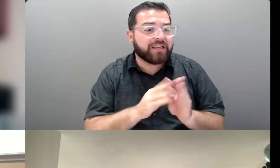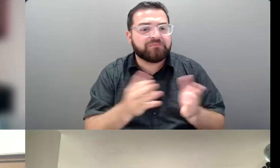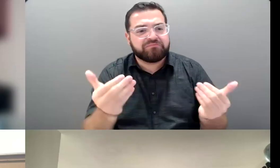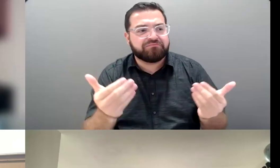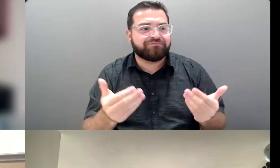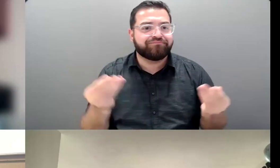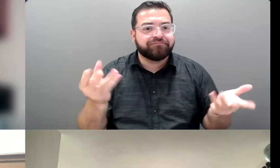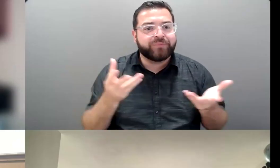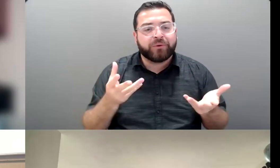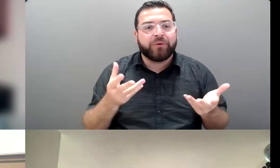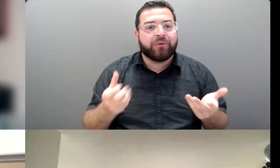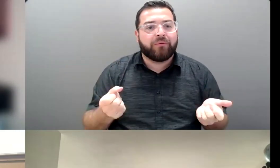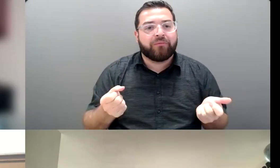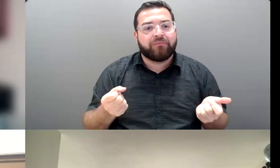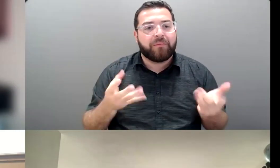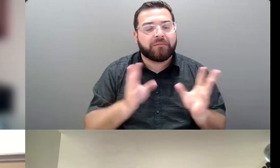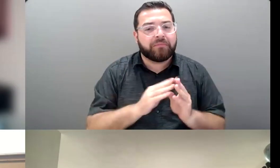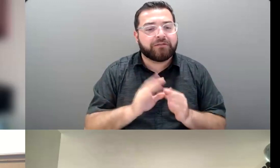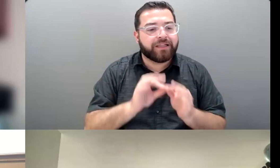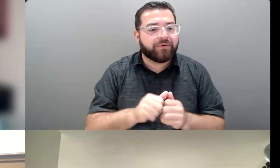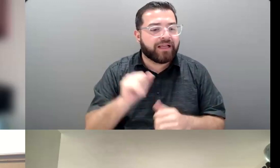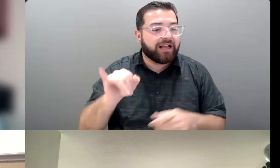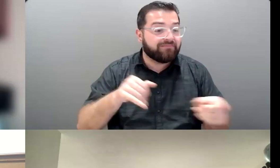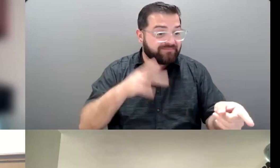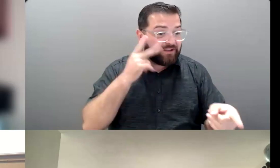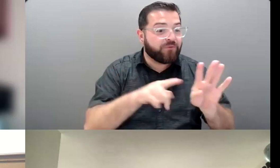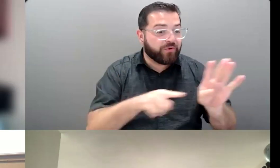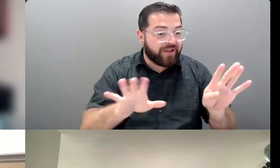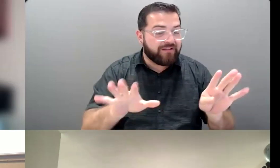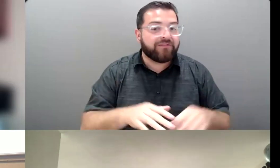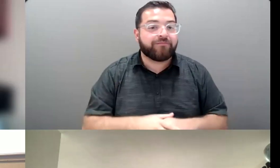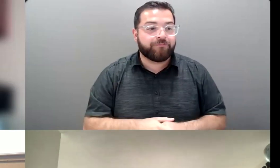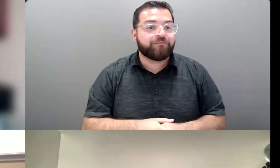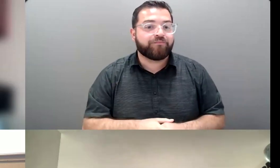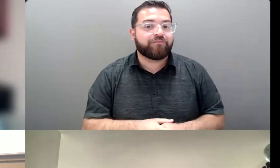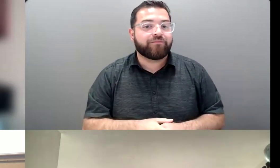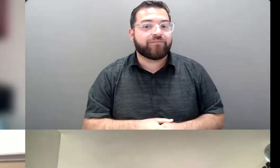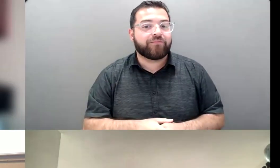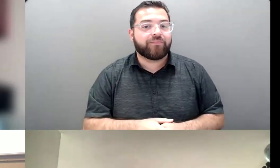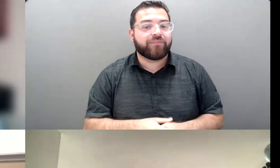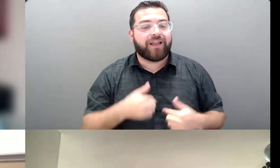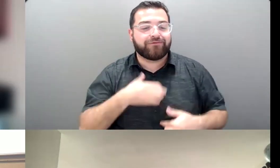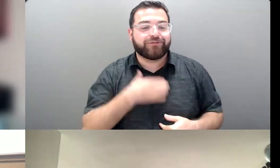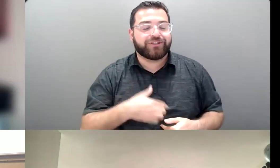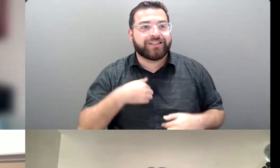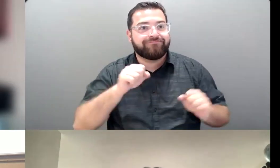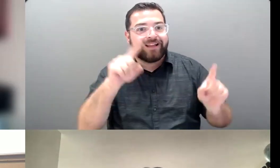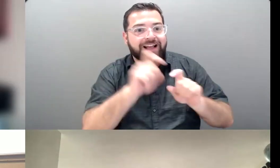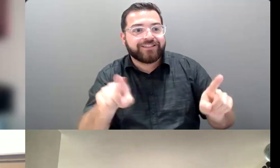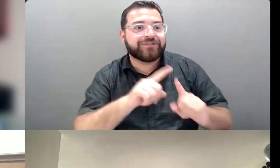Because I saw the works 4 to 5, yeah. I was actually kind of wishing that I had asked if I could go. Some of them look